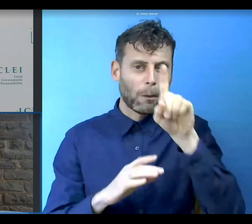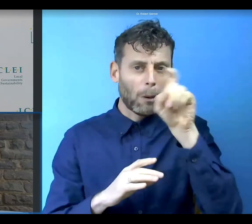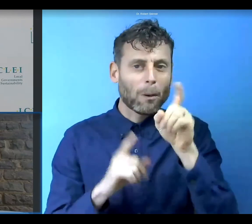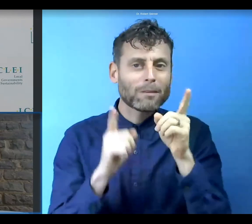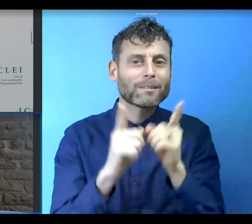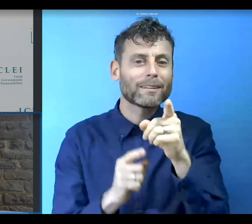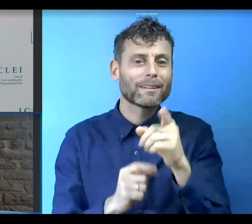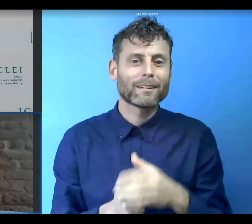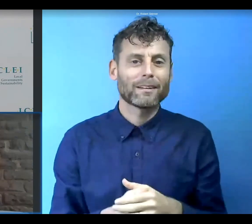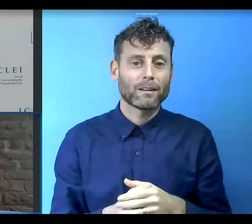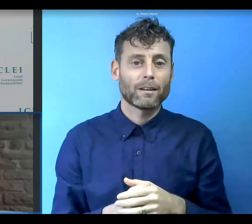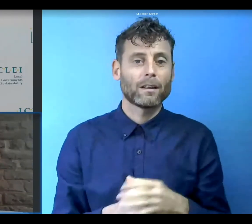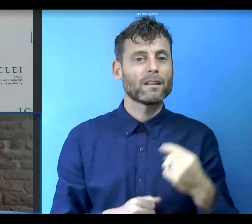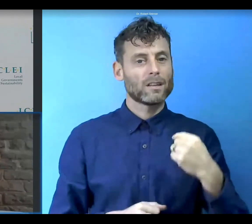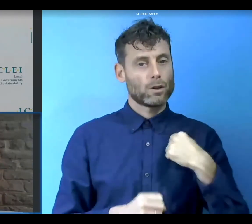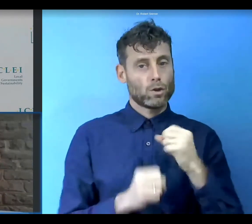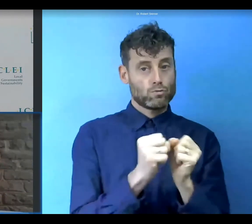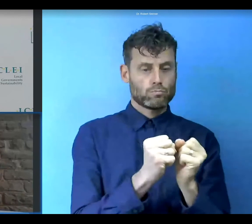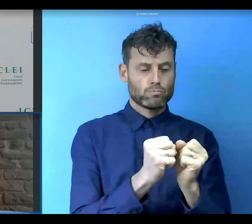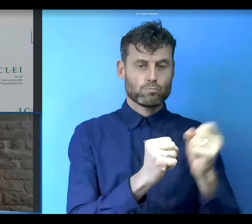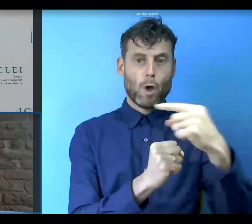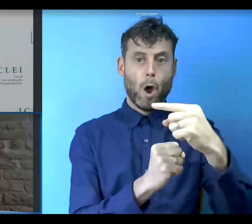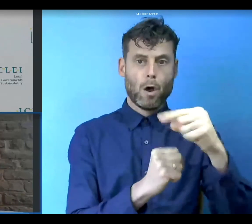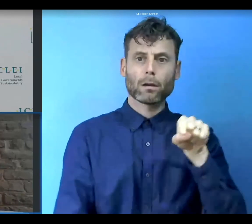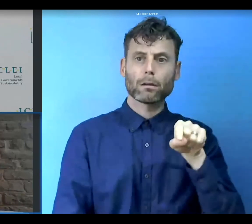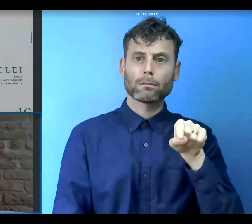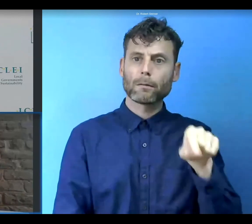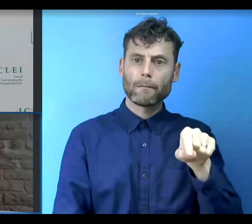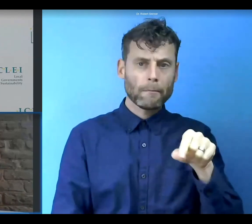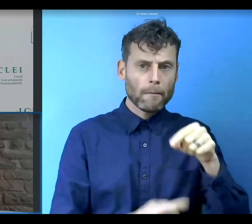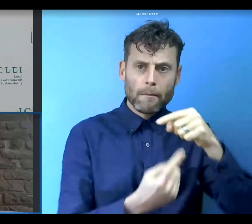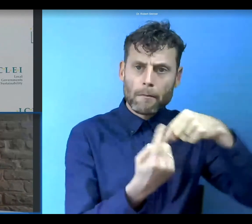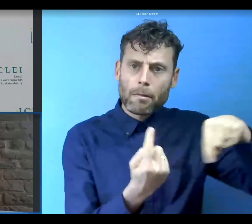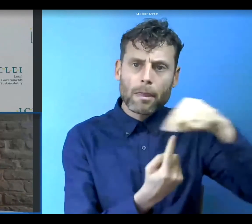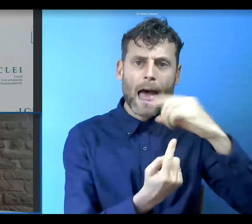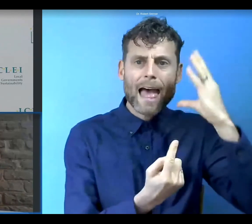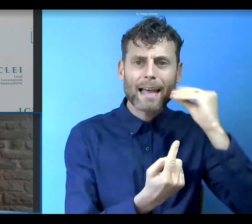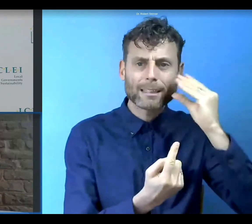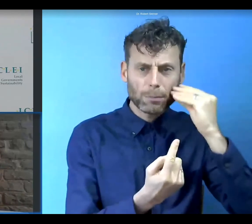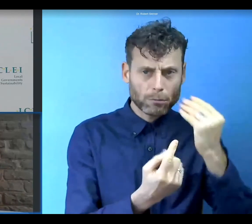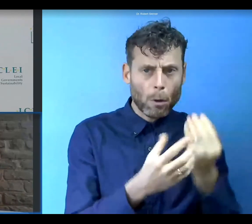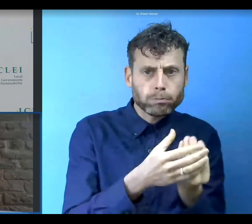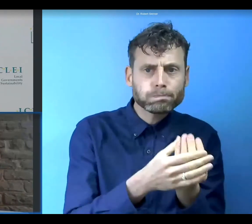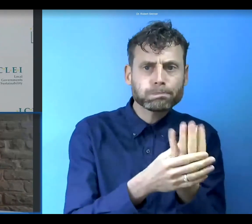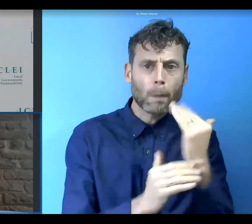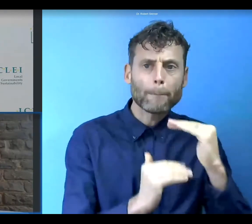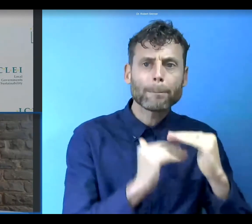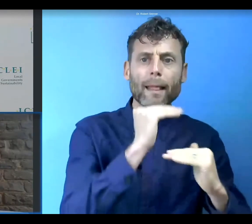projects like ROC have gathered experience, solution, and the trust of citizens, but is not alone. Many others,